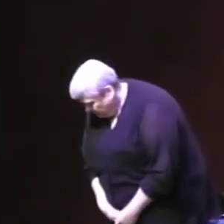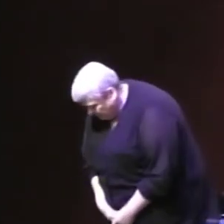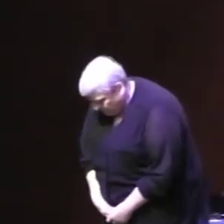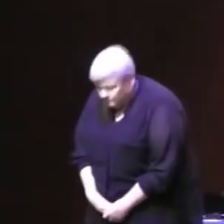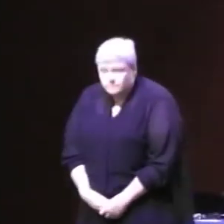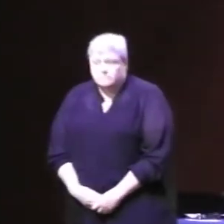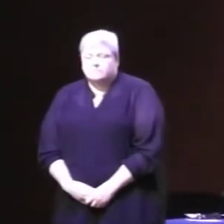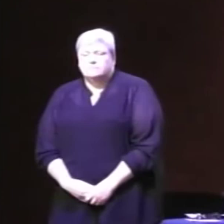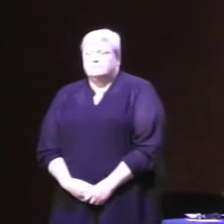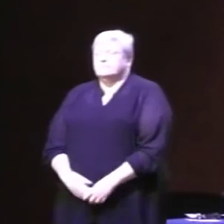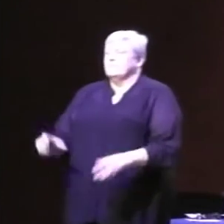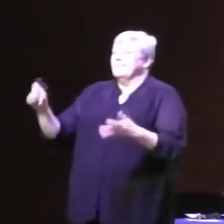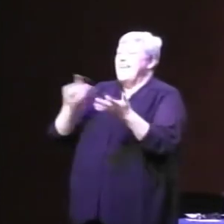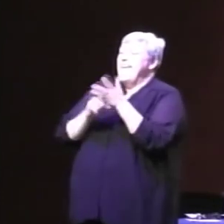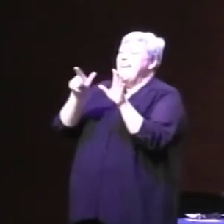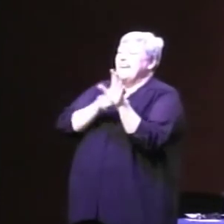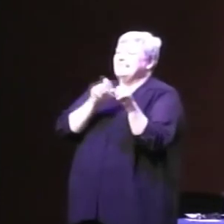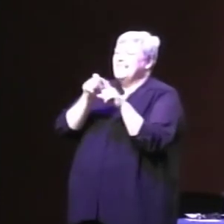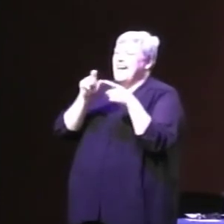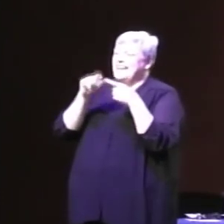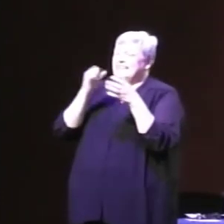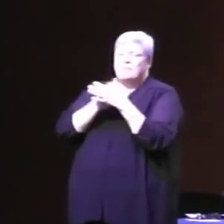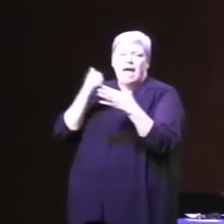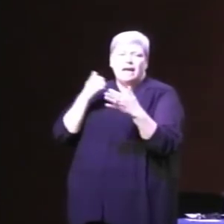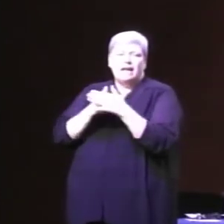Can we have Clyde Bank TUC to second the Composite?